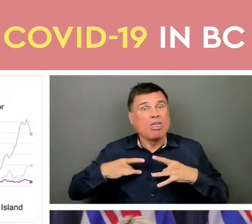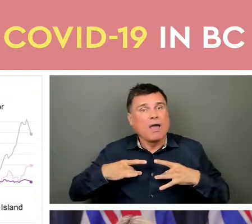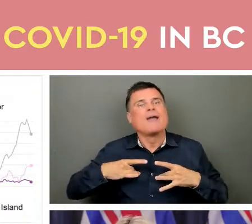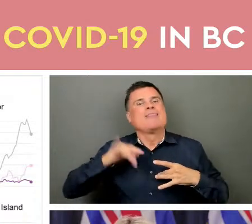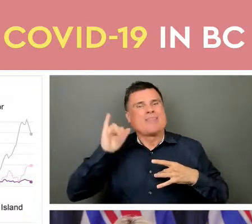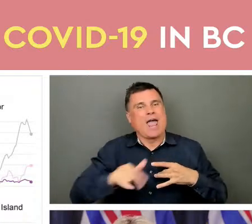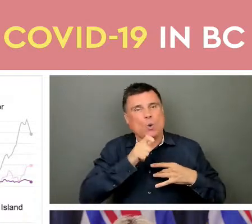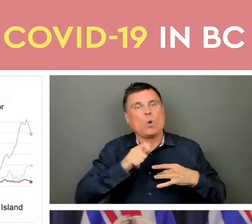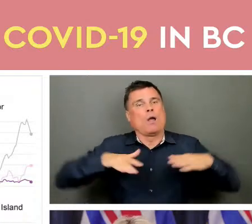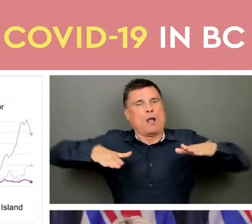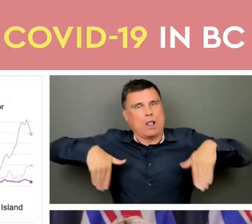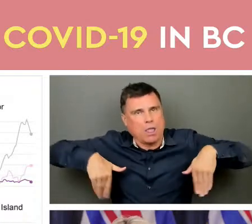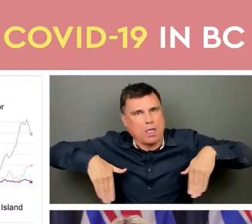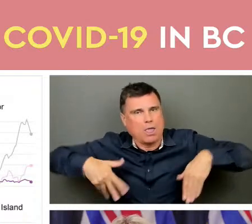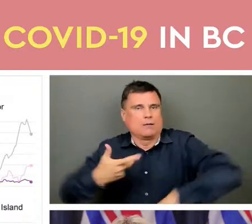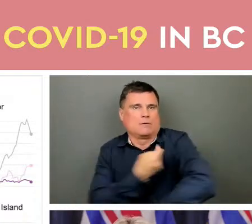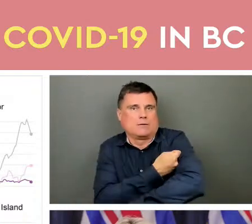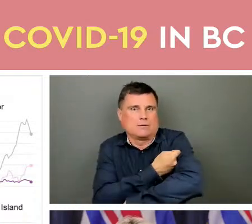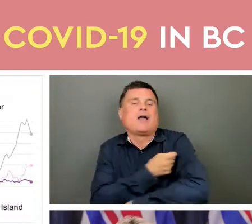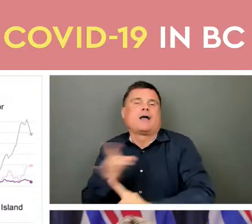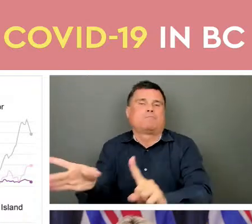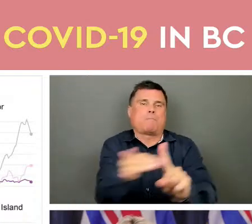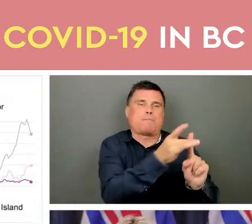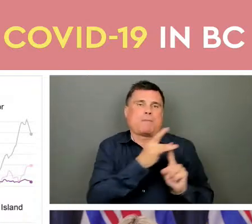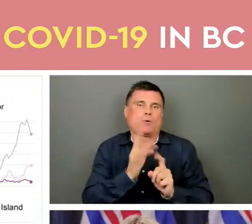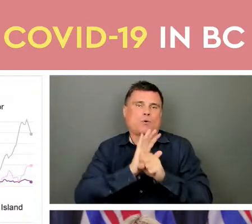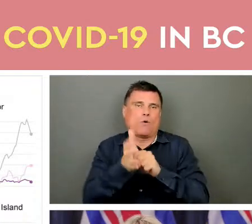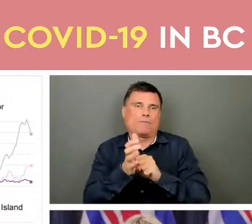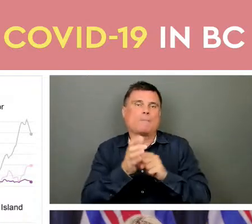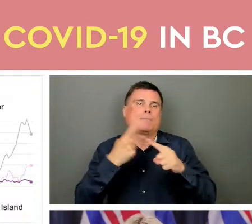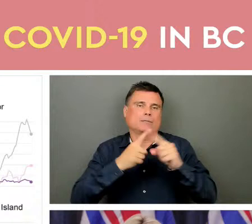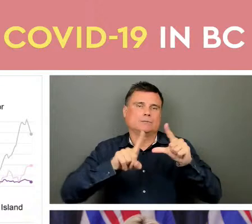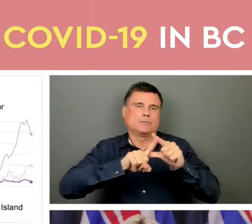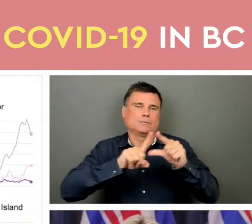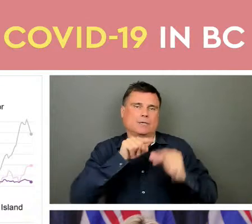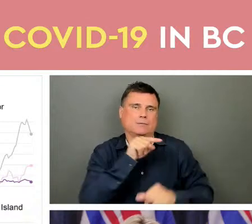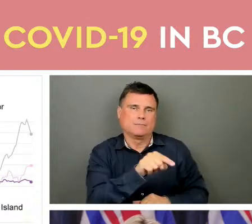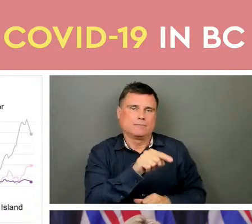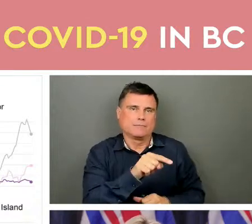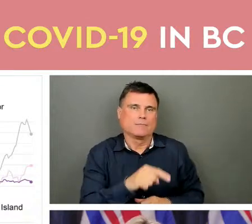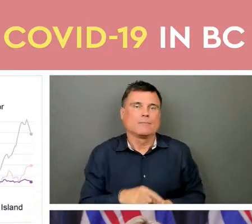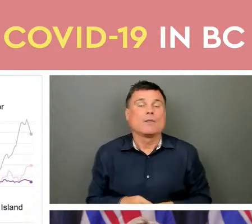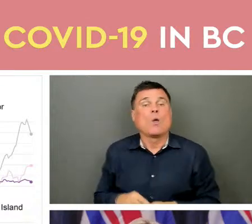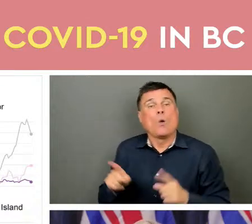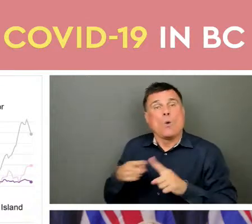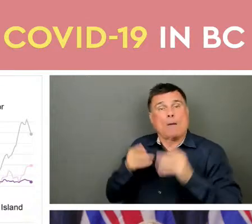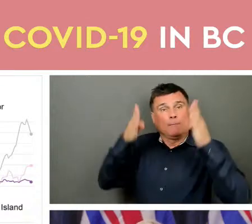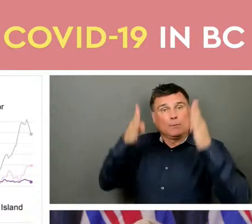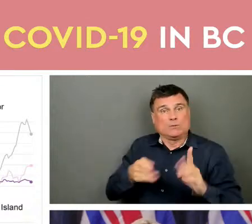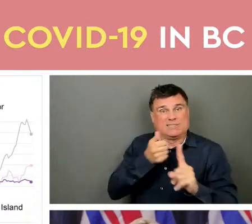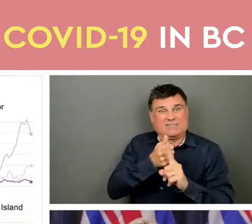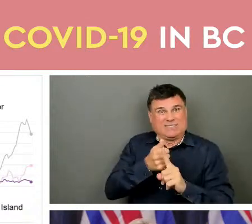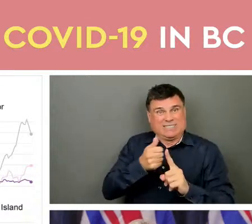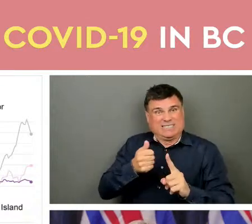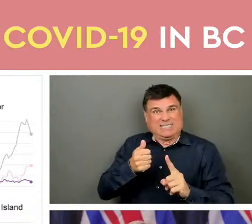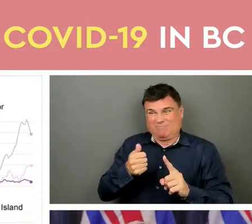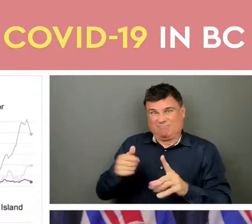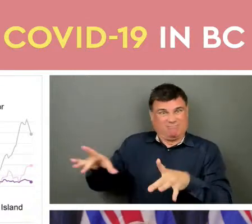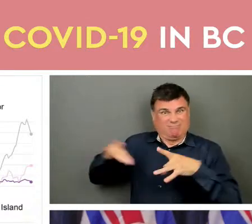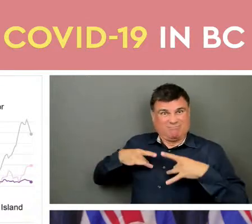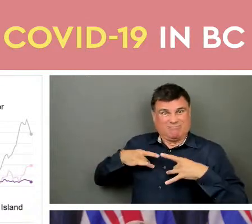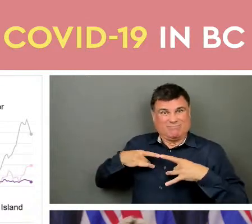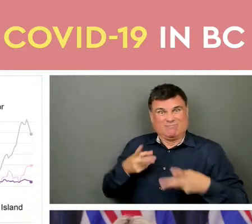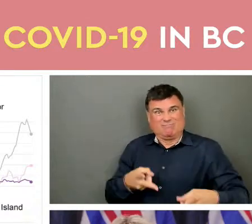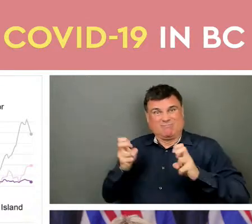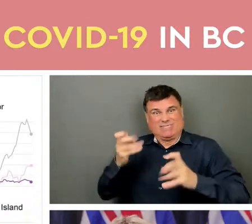So the other part that we want to look at is severe illness. So hospitalization rate by vaccination status. And what we